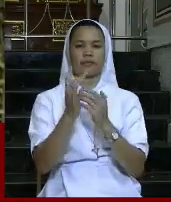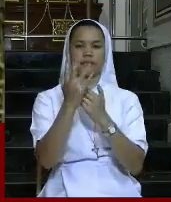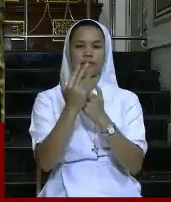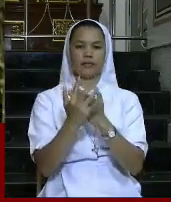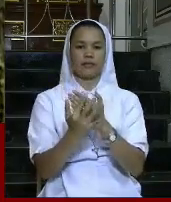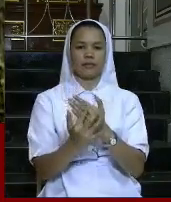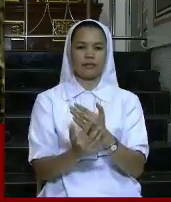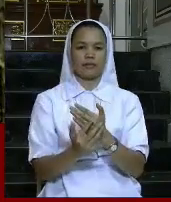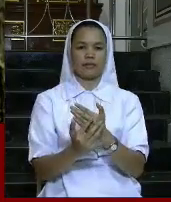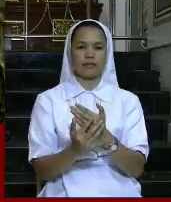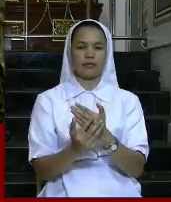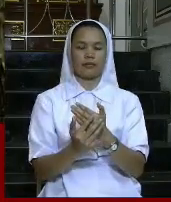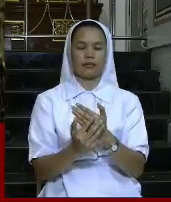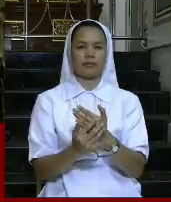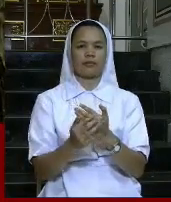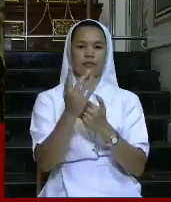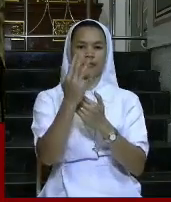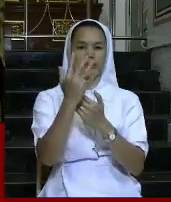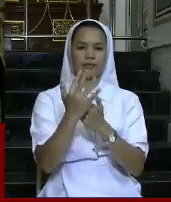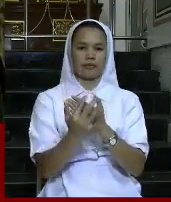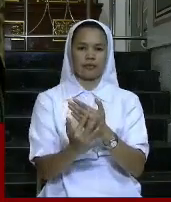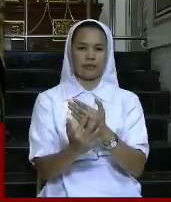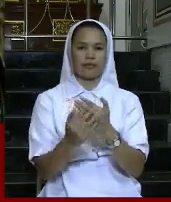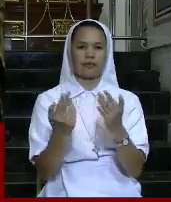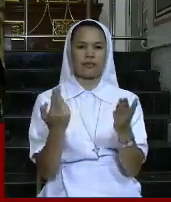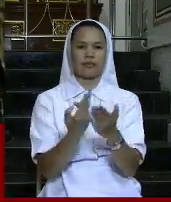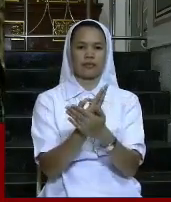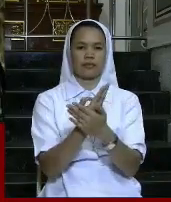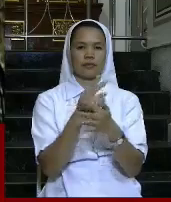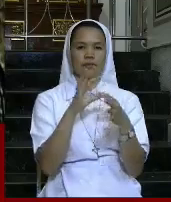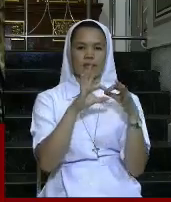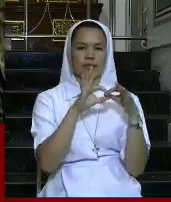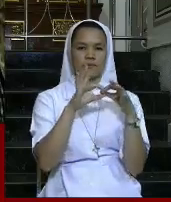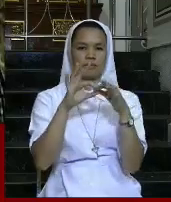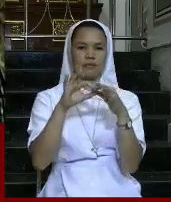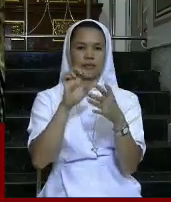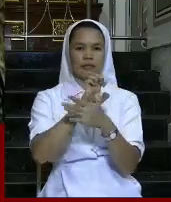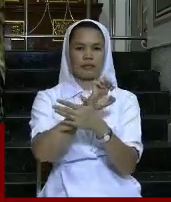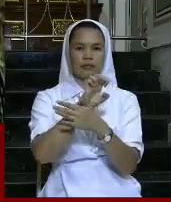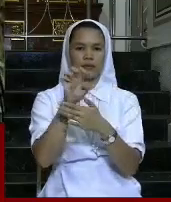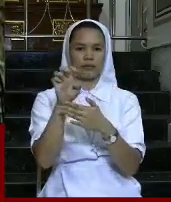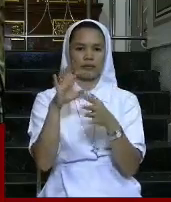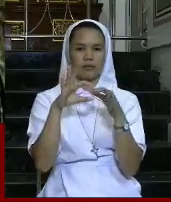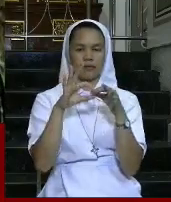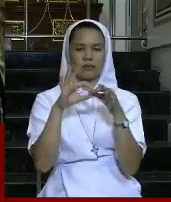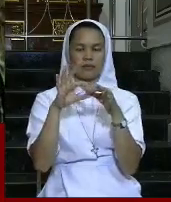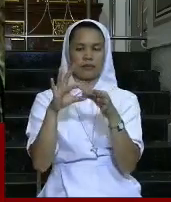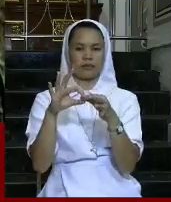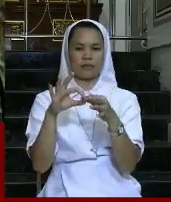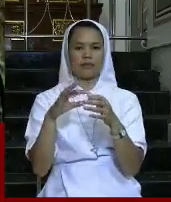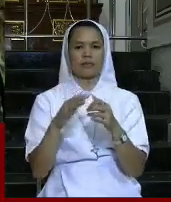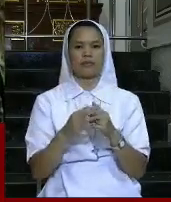blood, the blood of the new and eternal covenant,